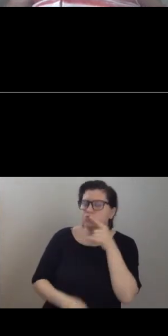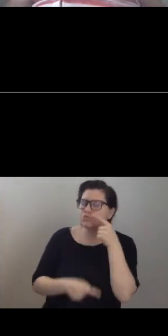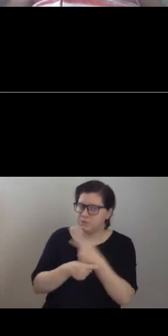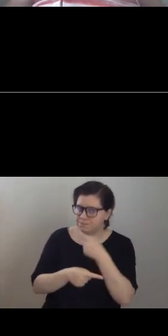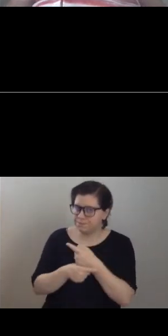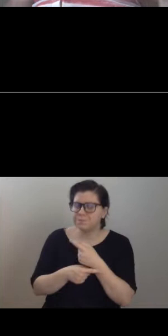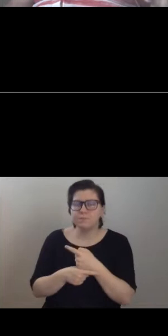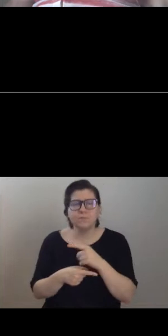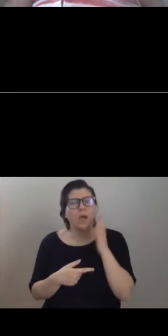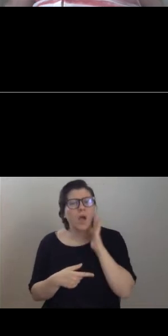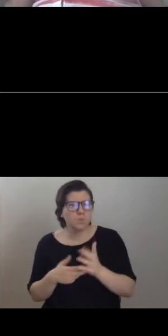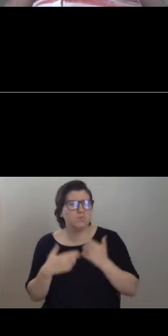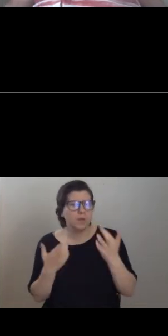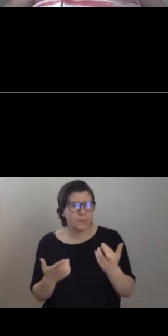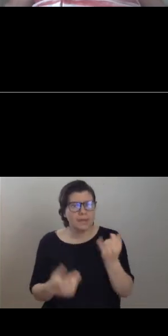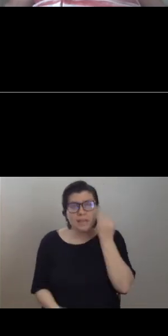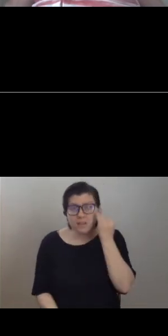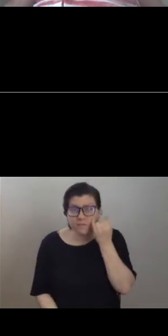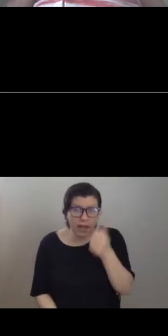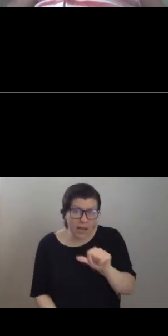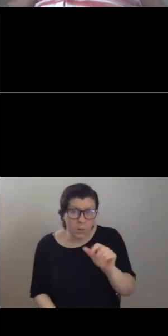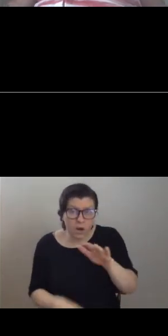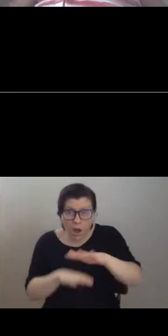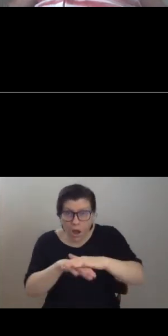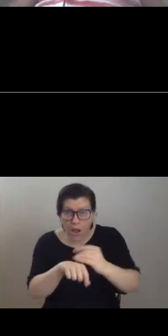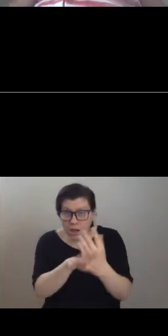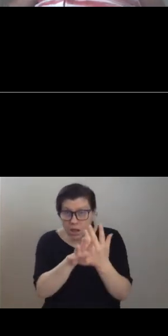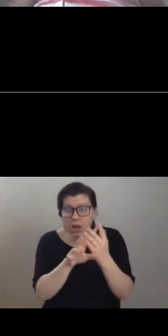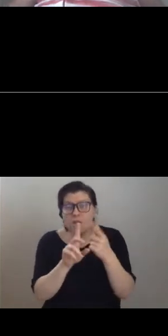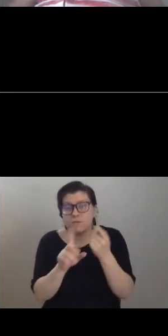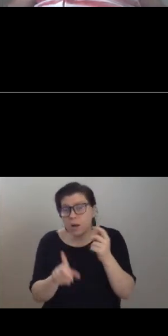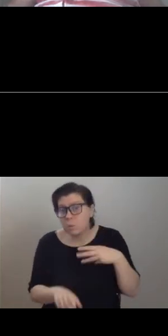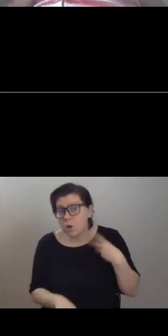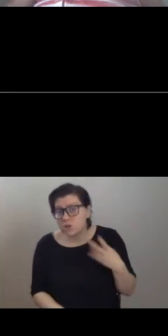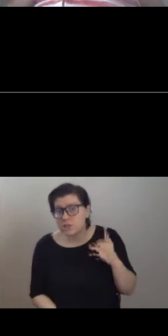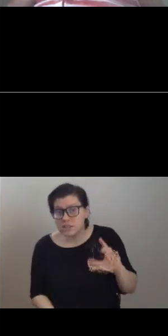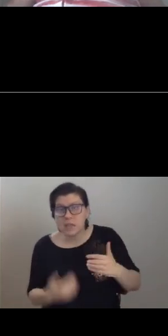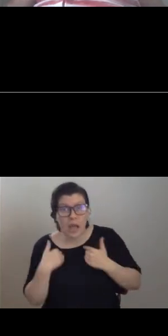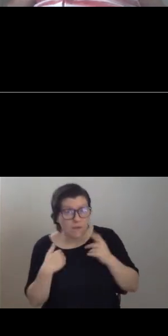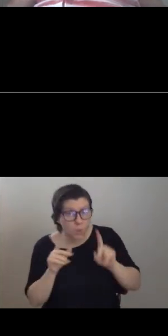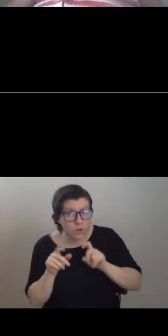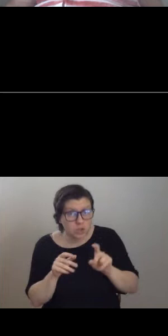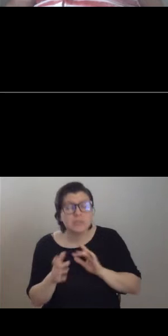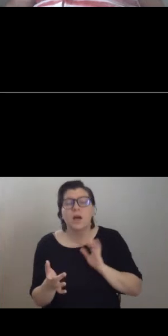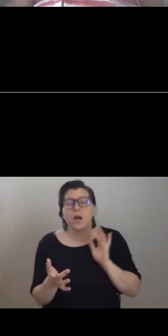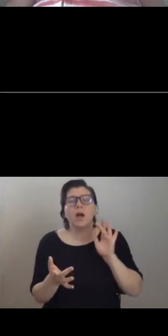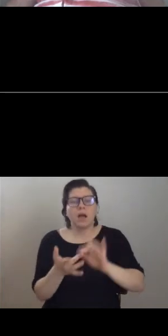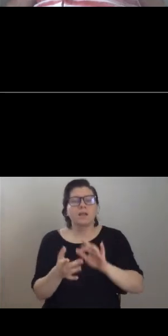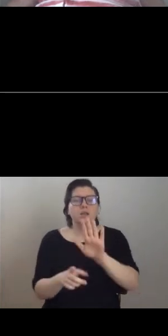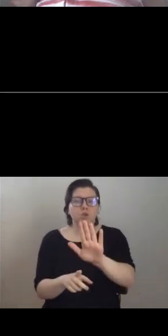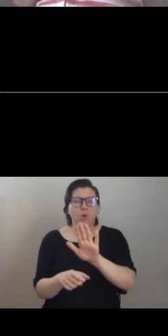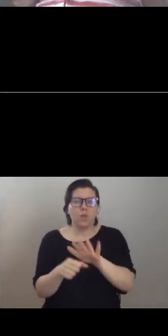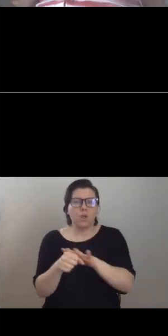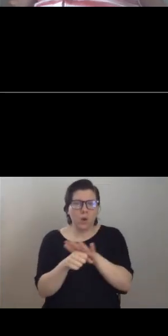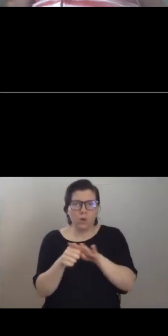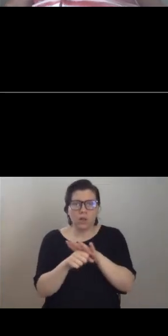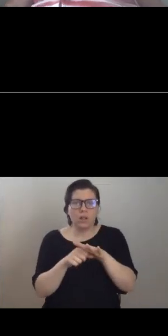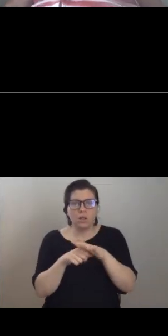just recommend, if there is anyone from Washington, D.C. and you have questions, to contact your local